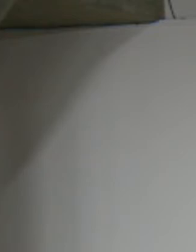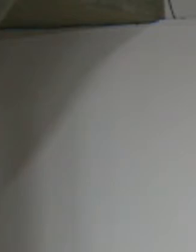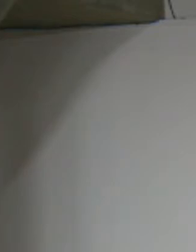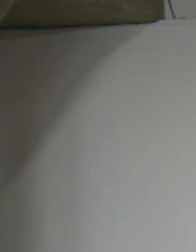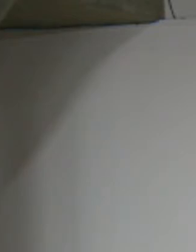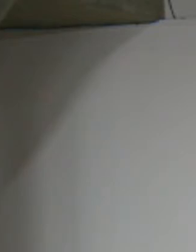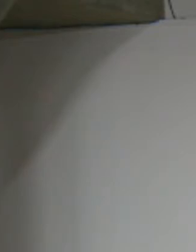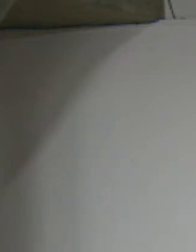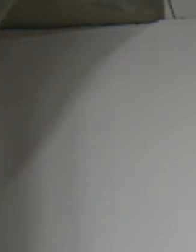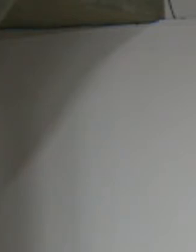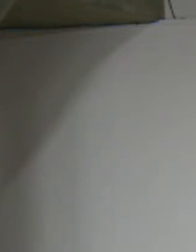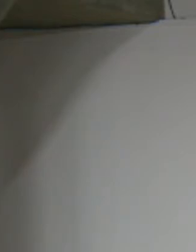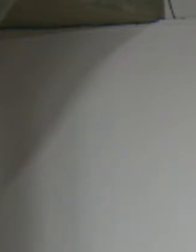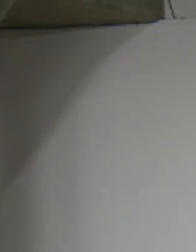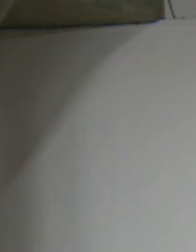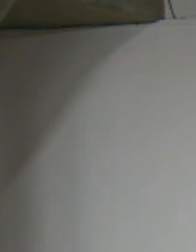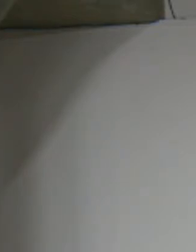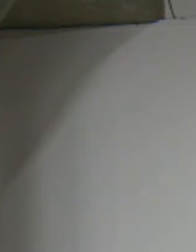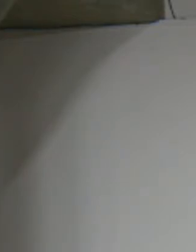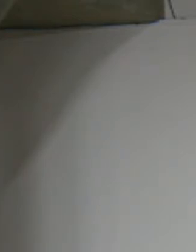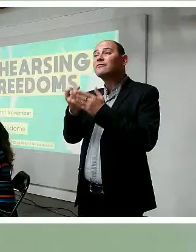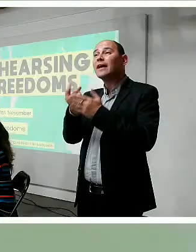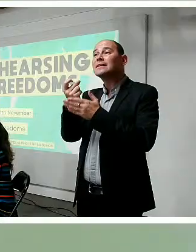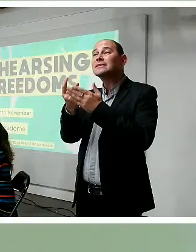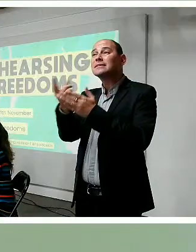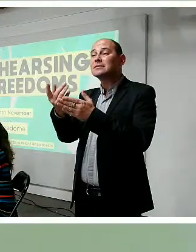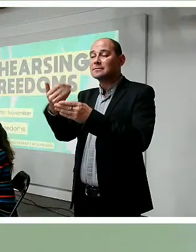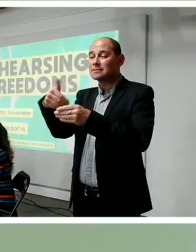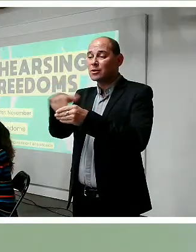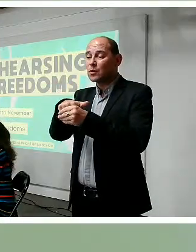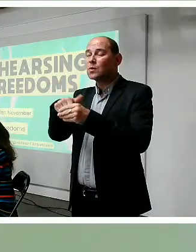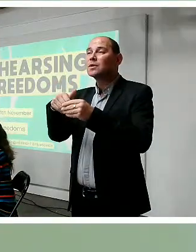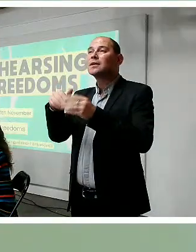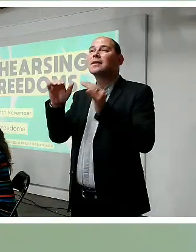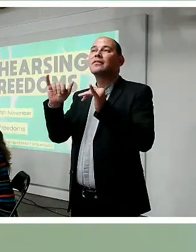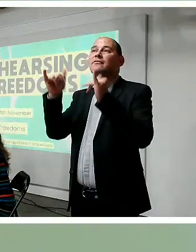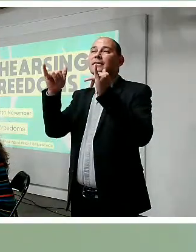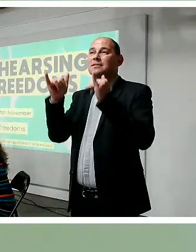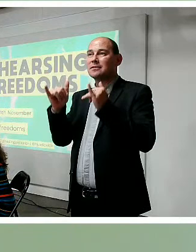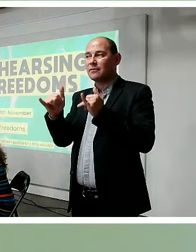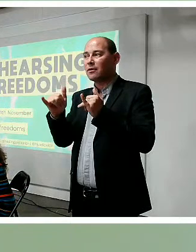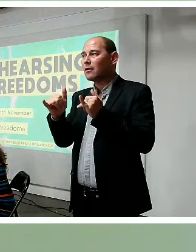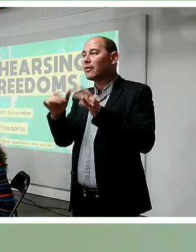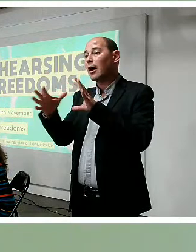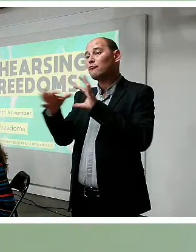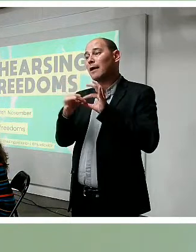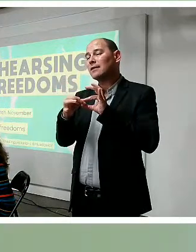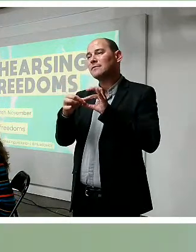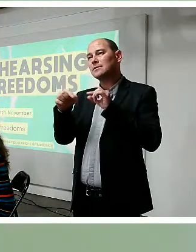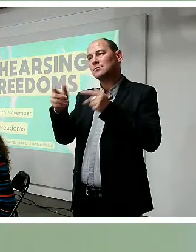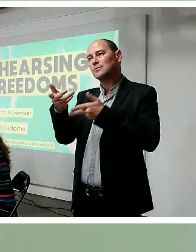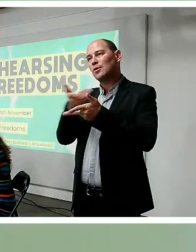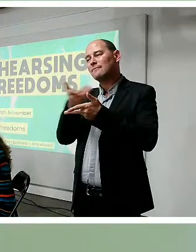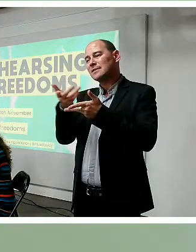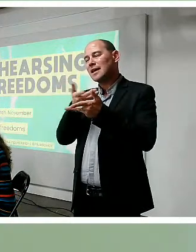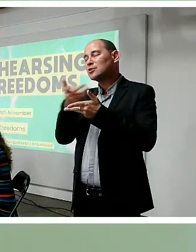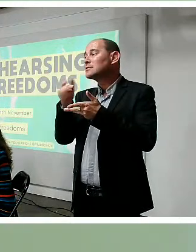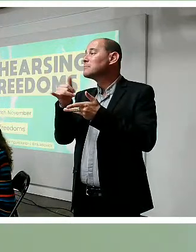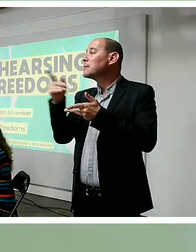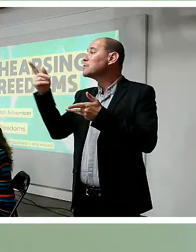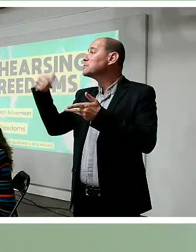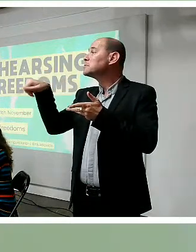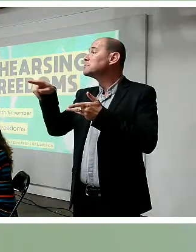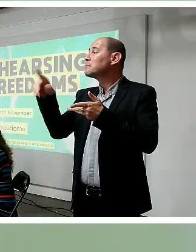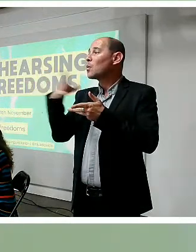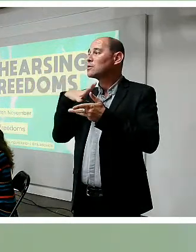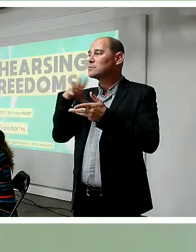up as part of our festival that might be, well, that's certainly relevant to these conversations and that you might want to join.